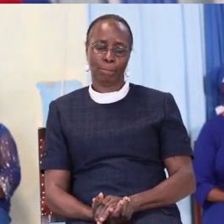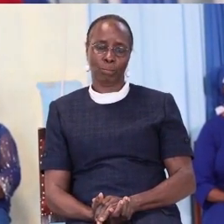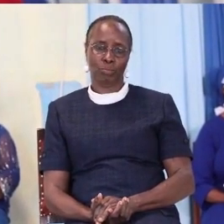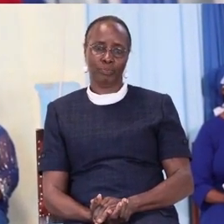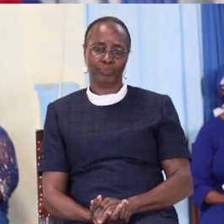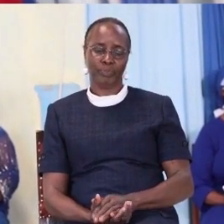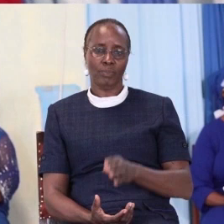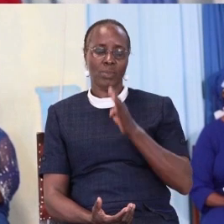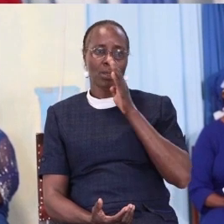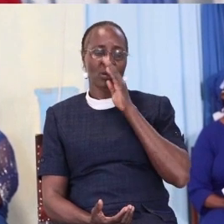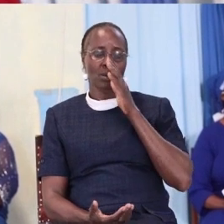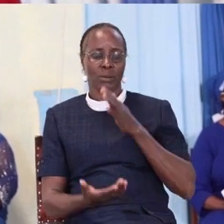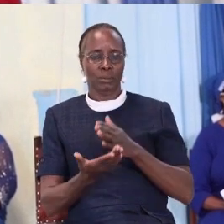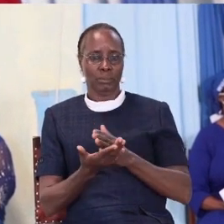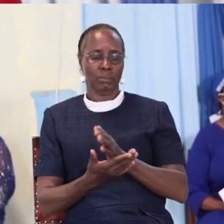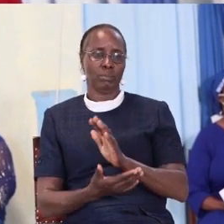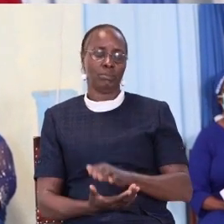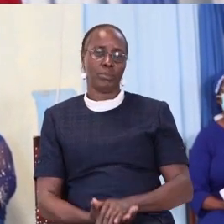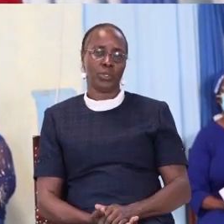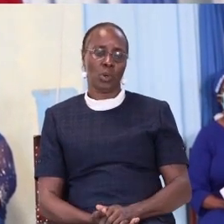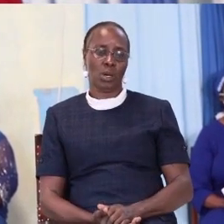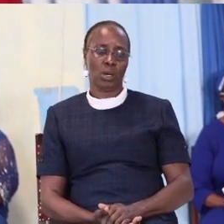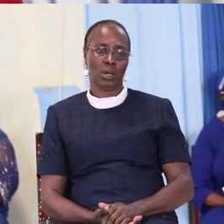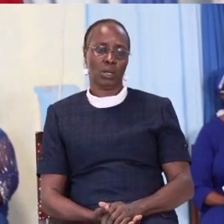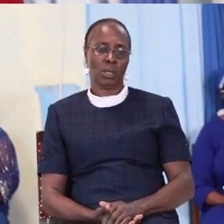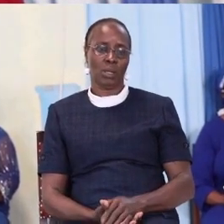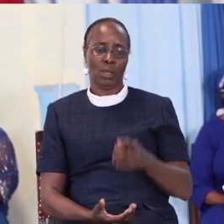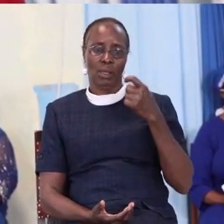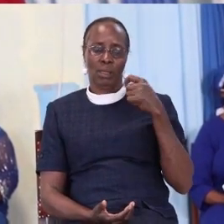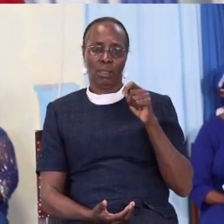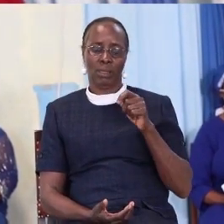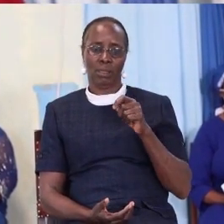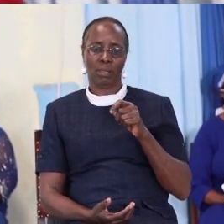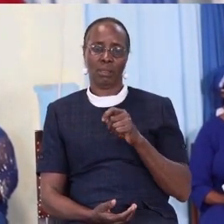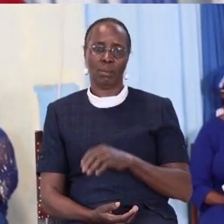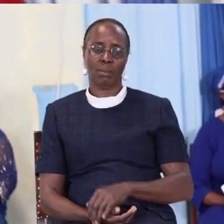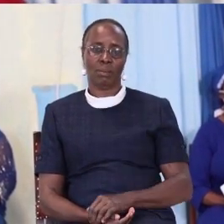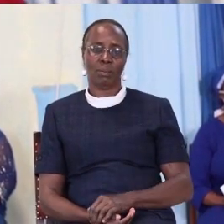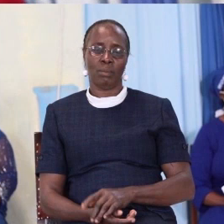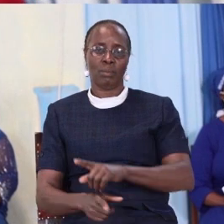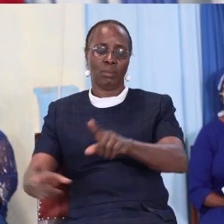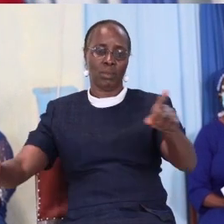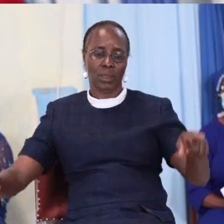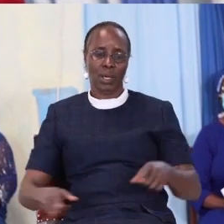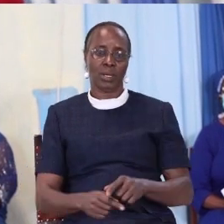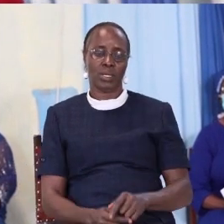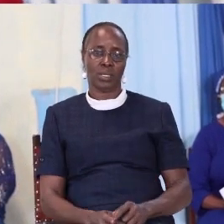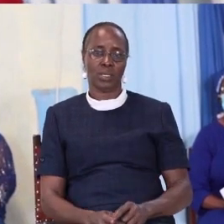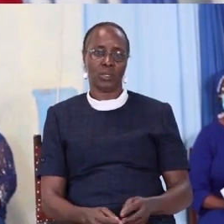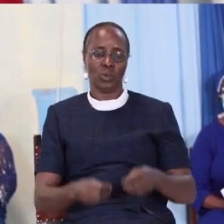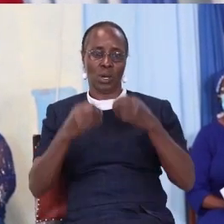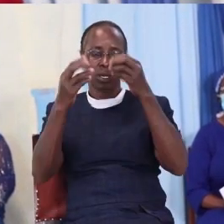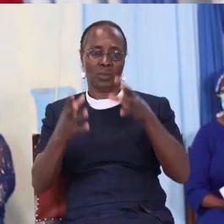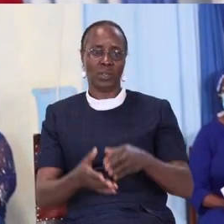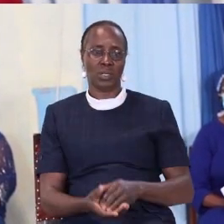Lord is not giving you this fertile land because you deserve it. No, you are